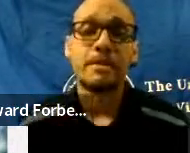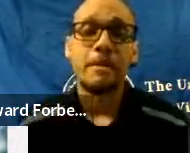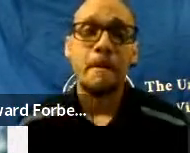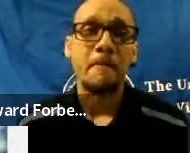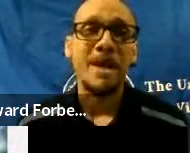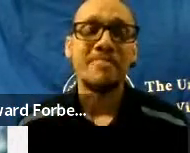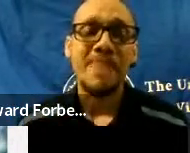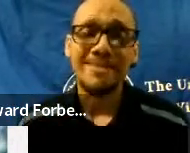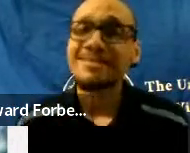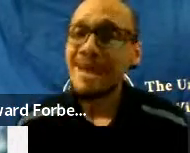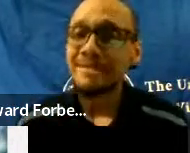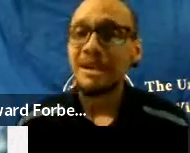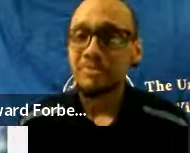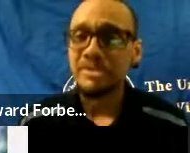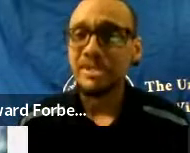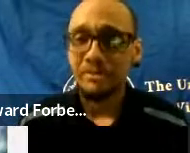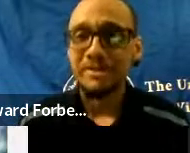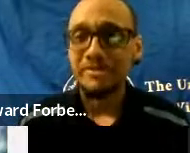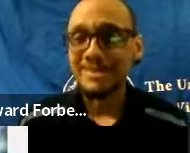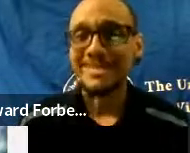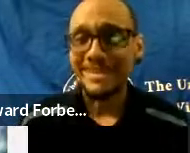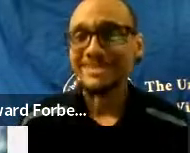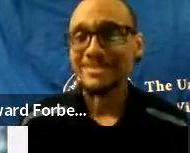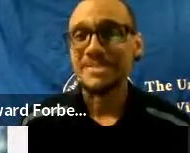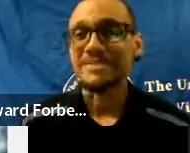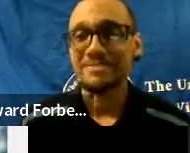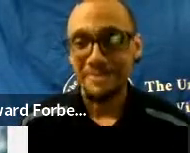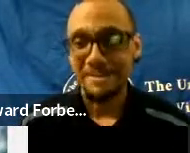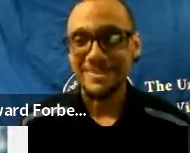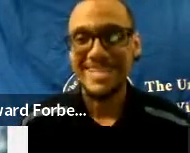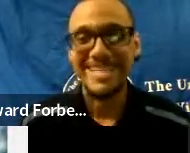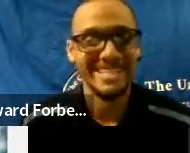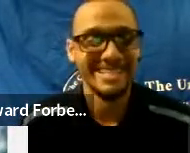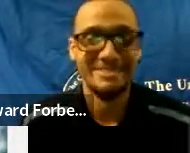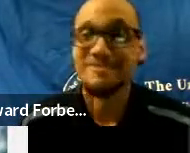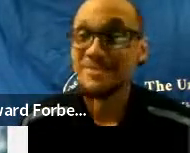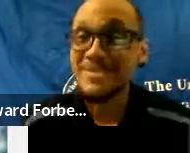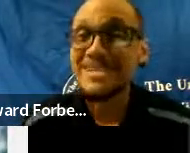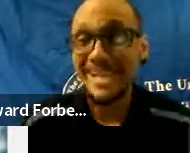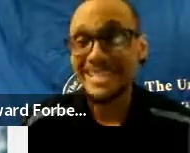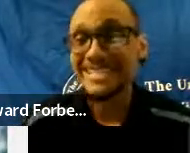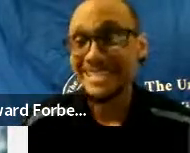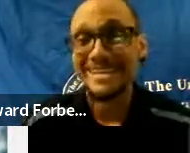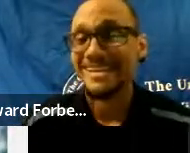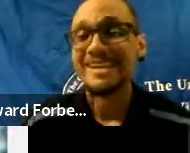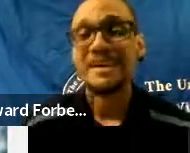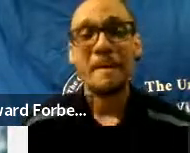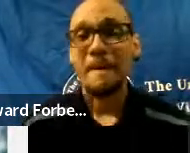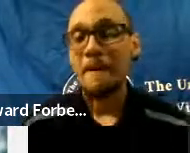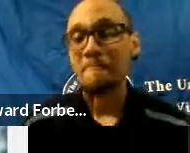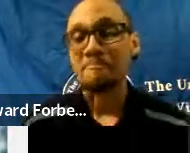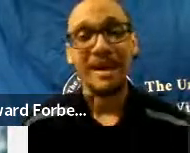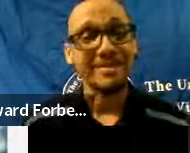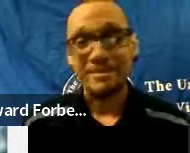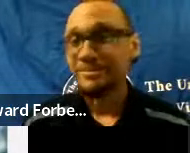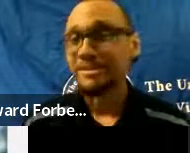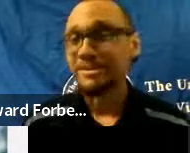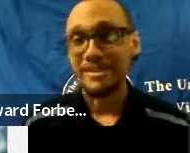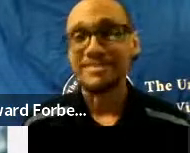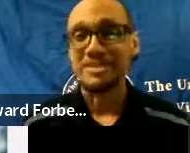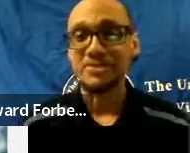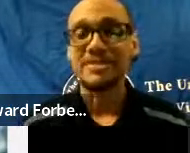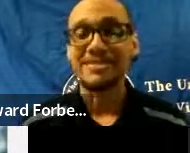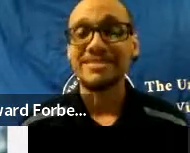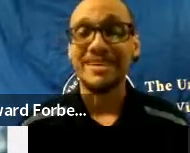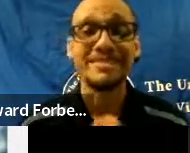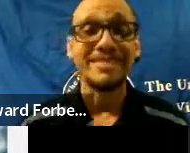that's it. And that's not a really great way to get students involved. For me, I can say that. I